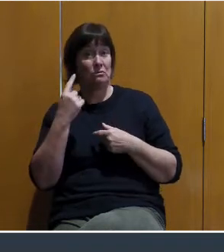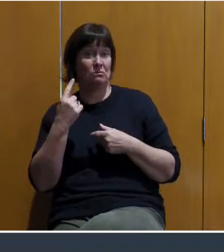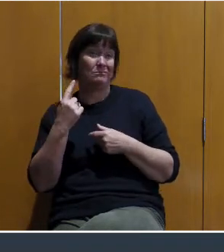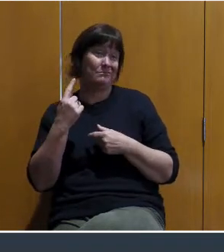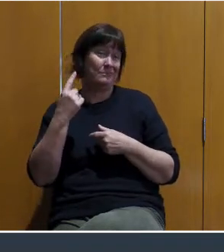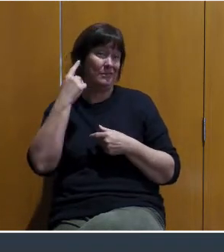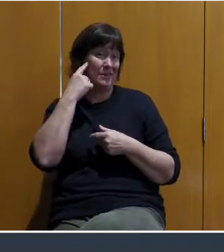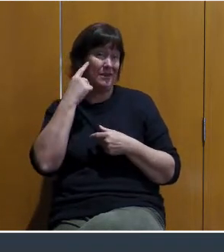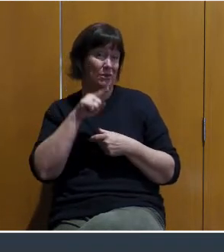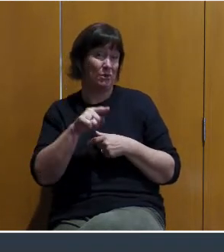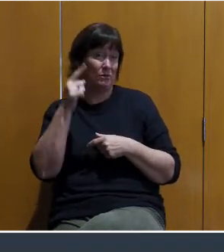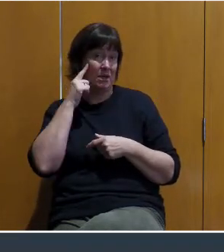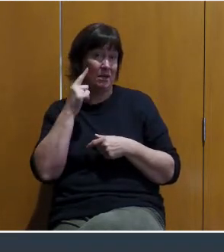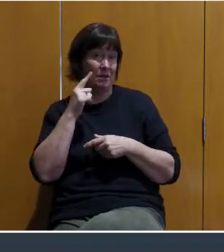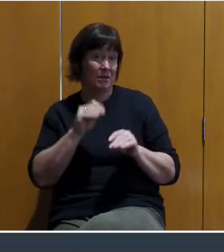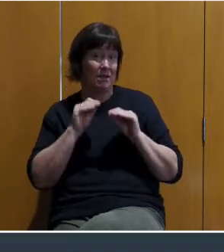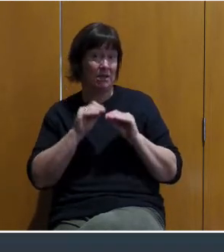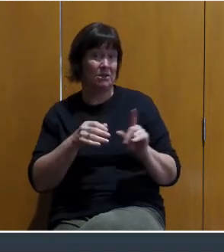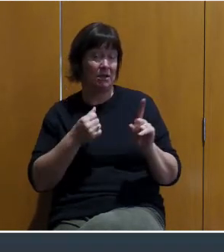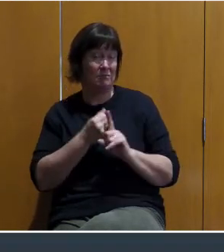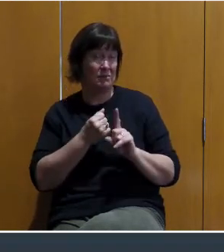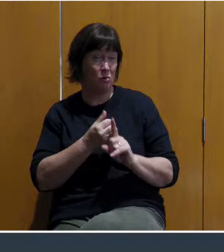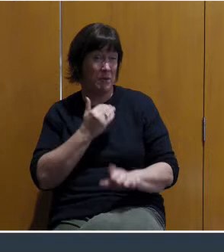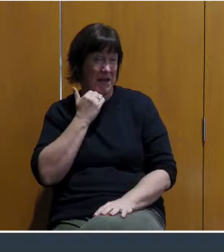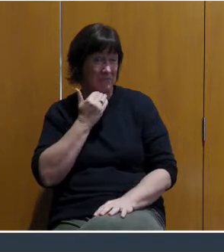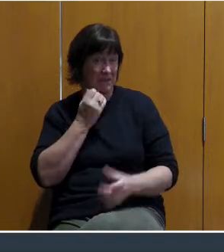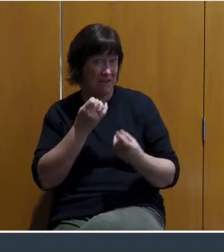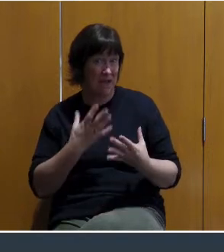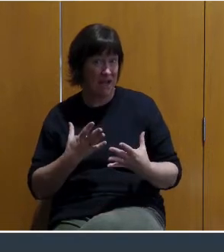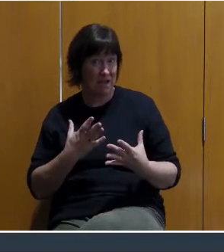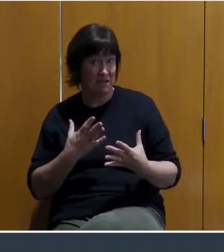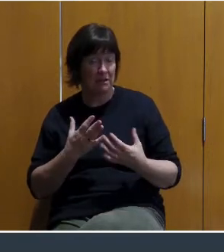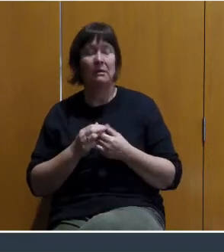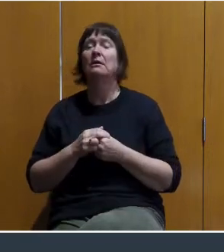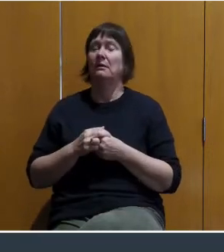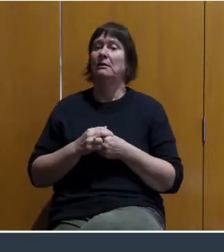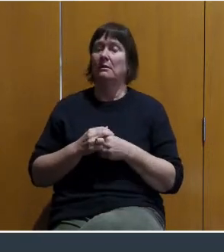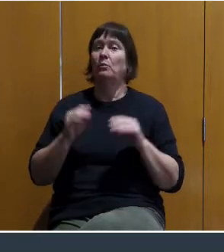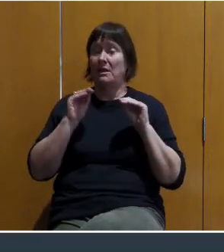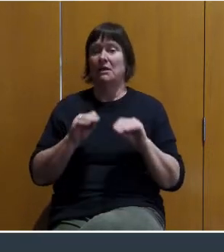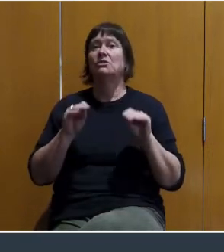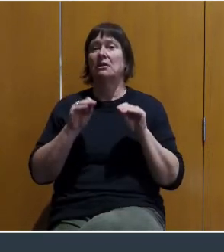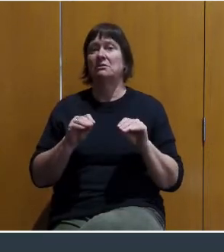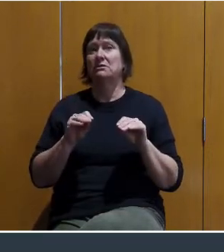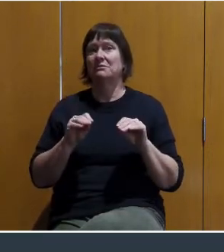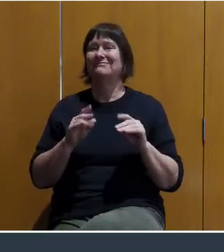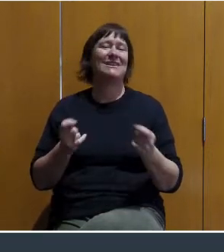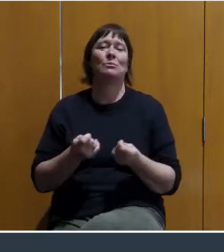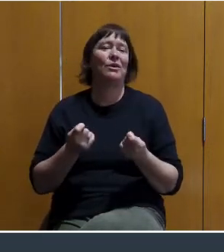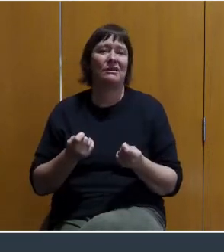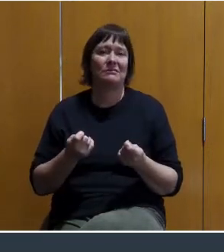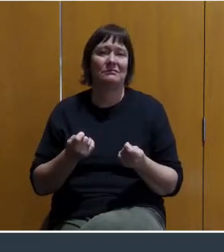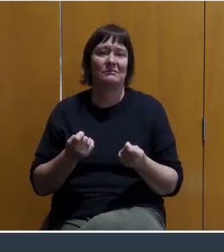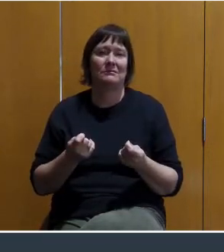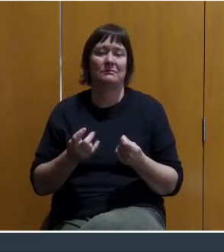as a start? It's already fencing. As I said, education doesn't work. There is already